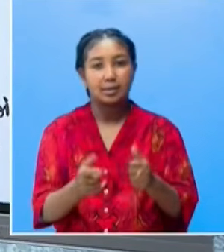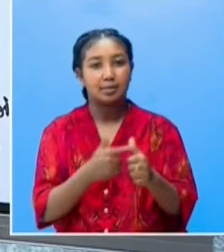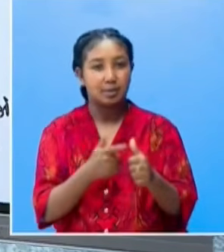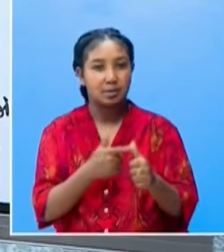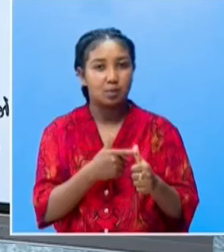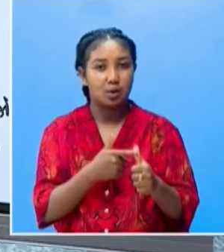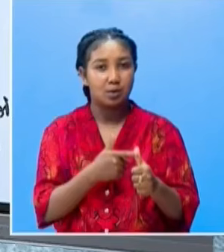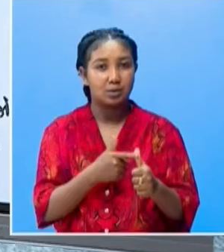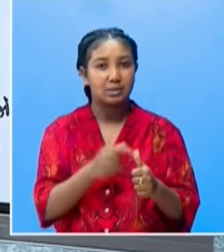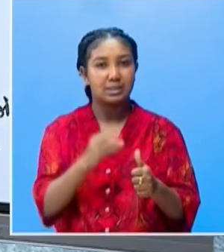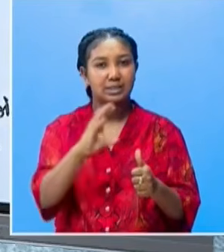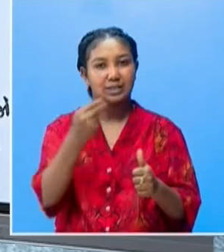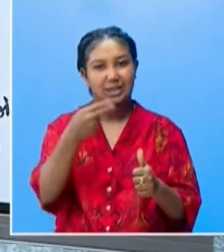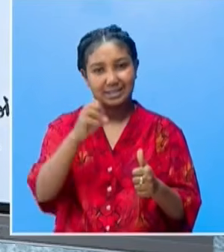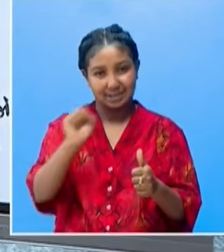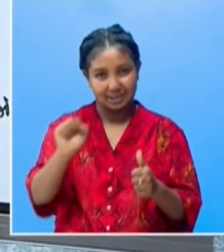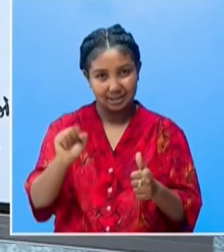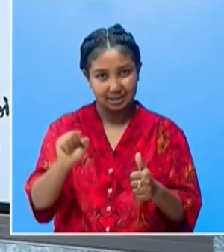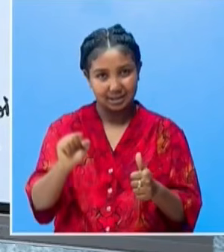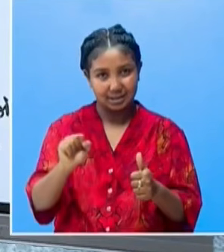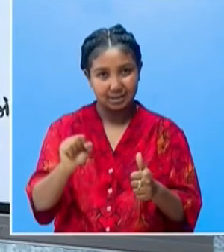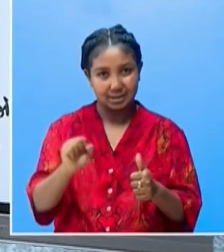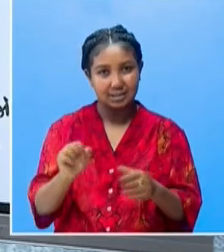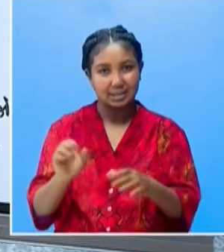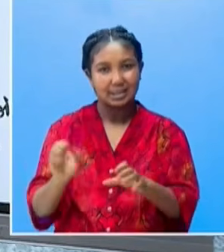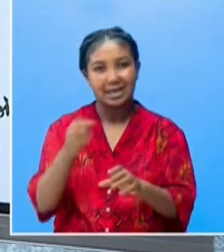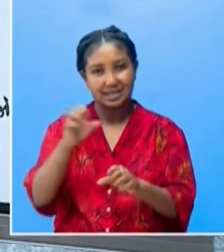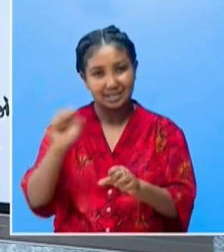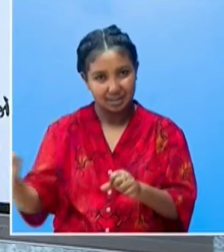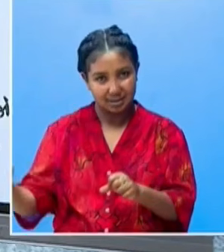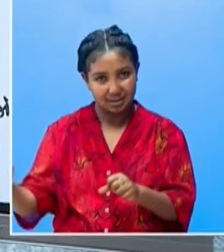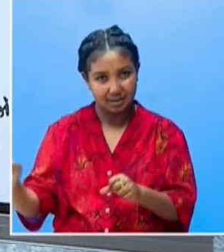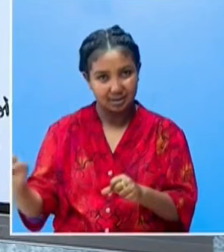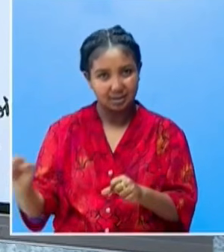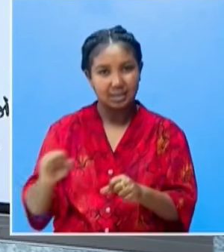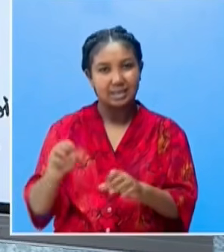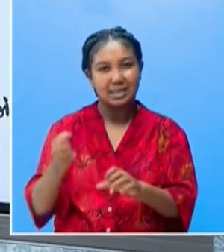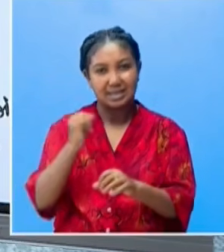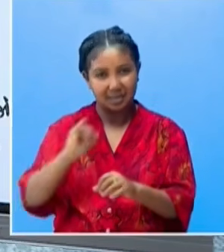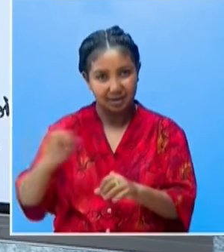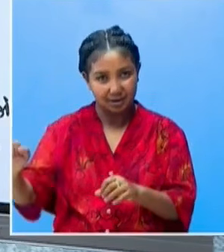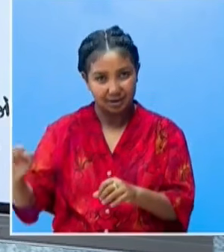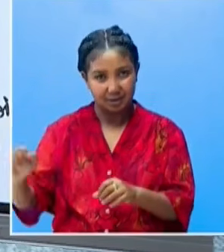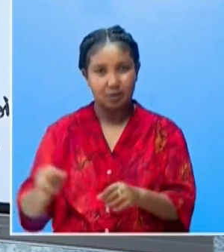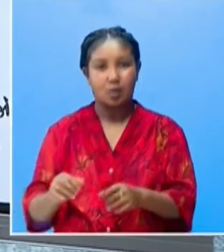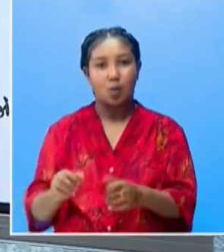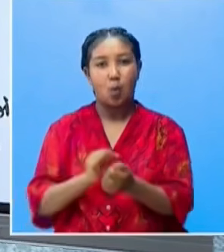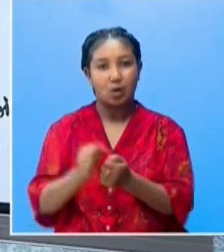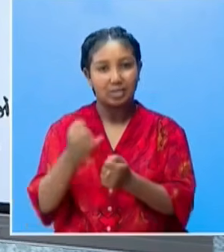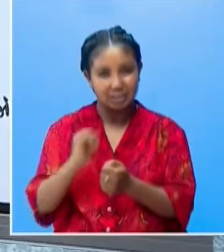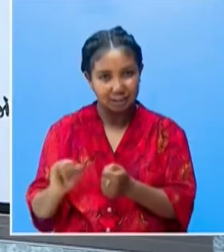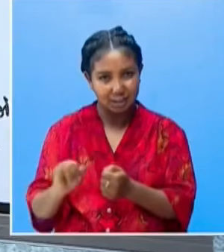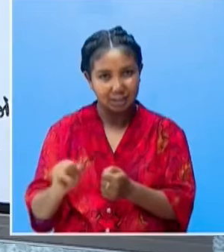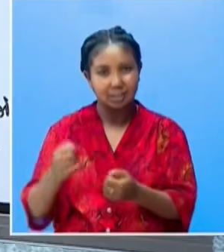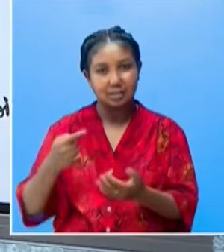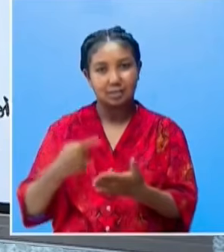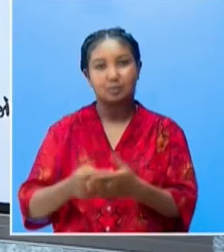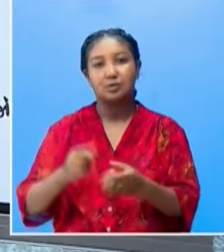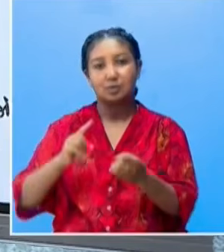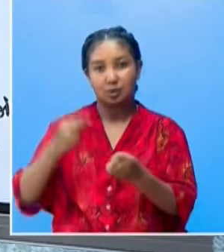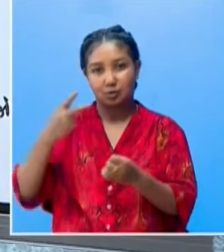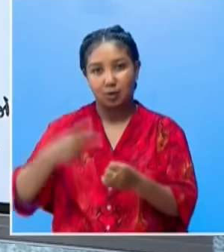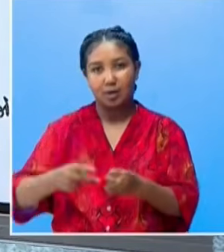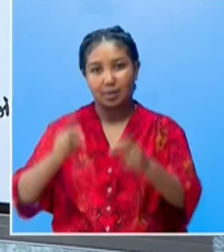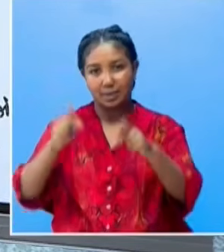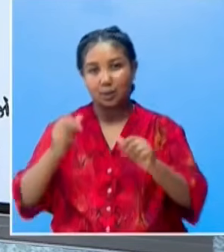one, chases, cleans, cleaning, washing. The last two are